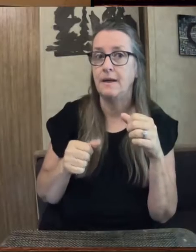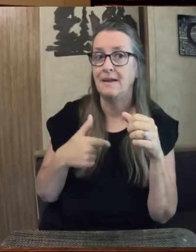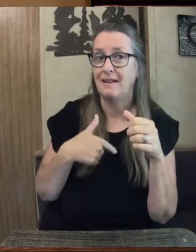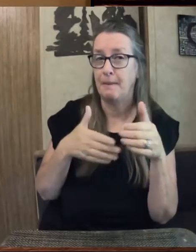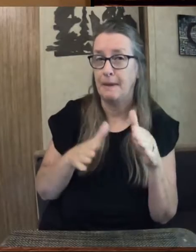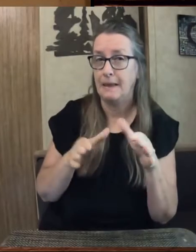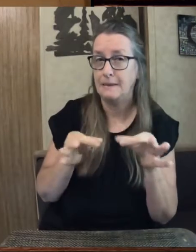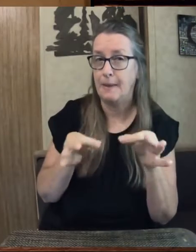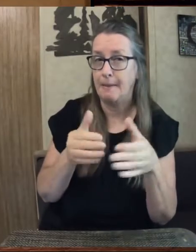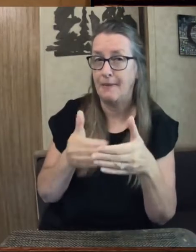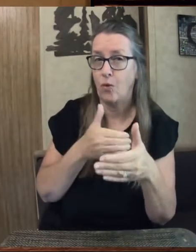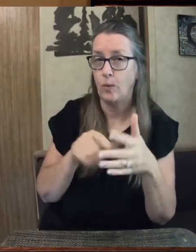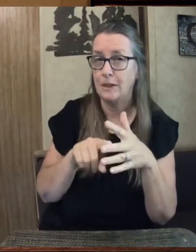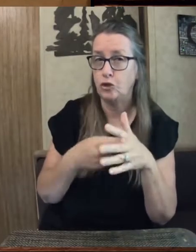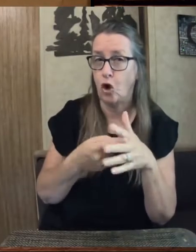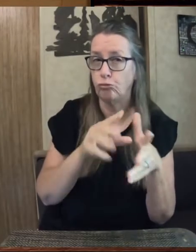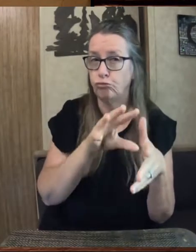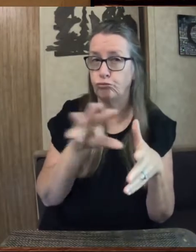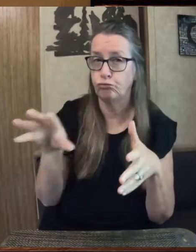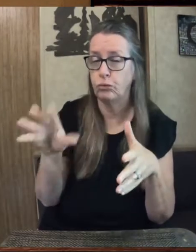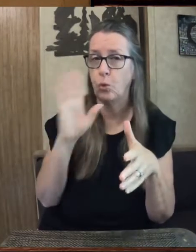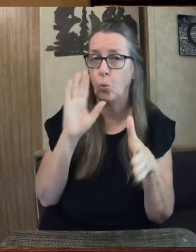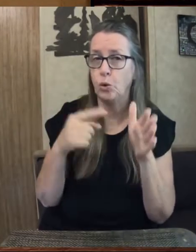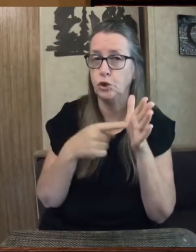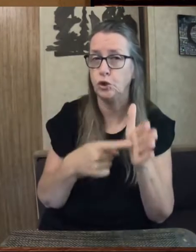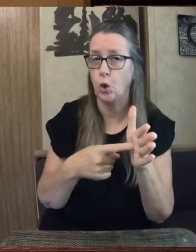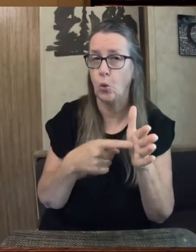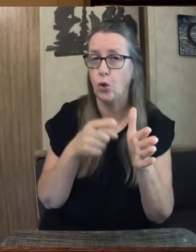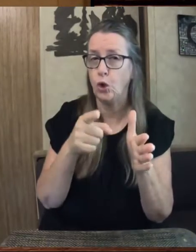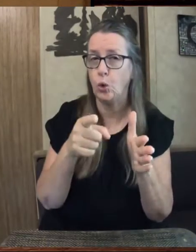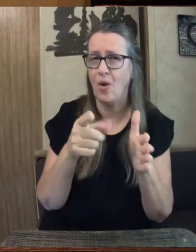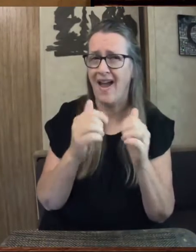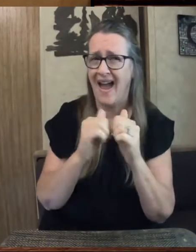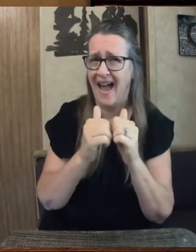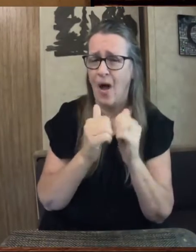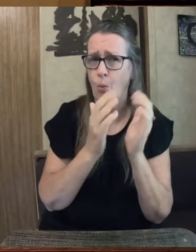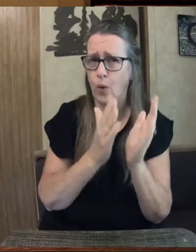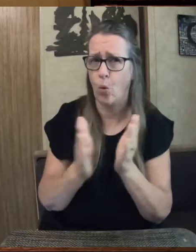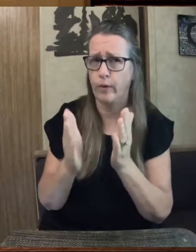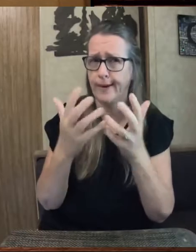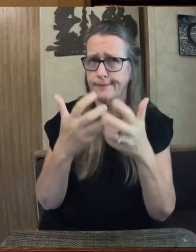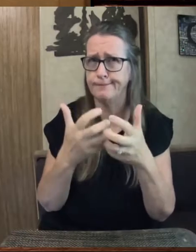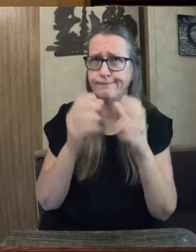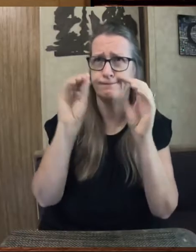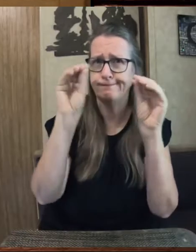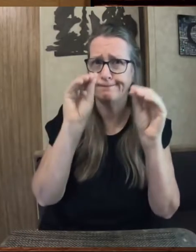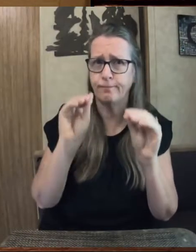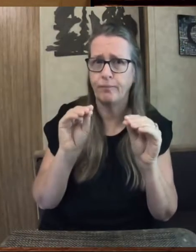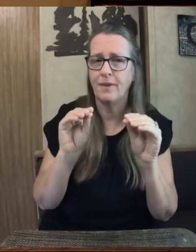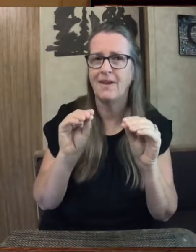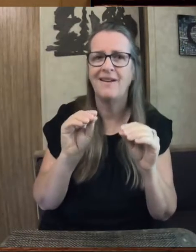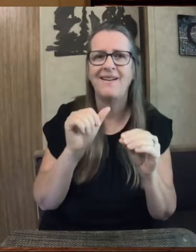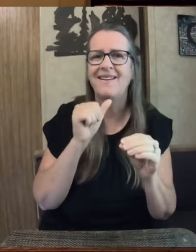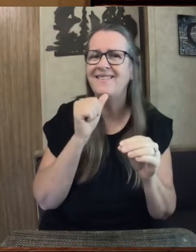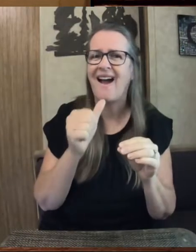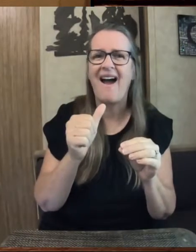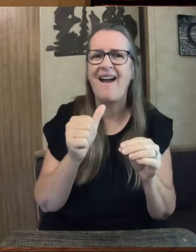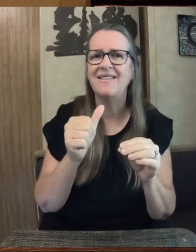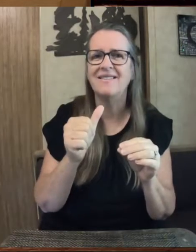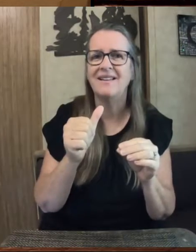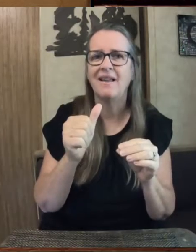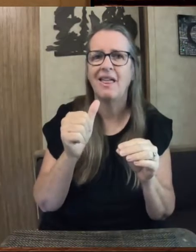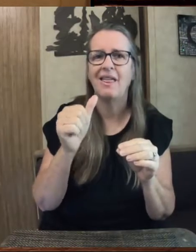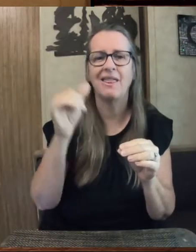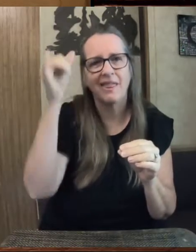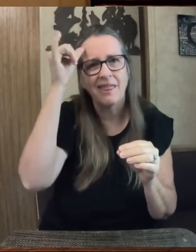And let me explain before we get started. We're going to show you how we organize, but this is not going to